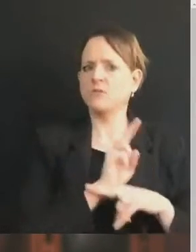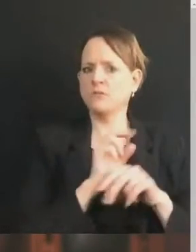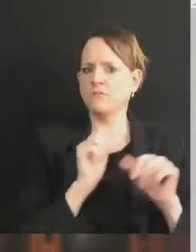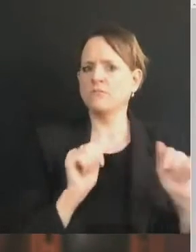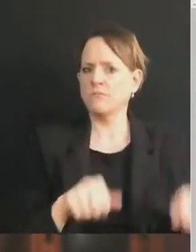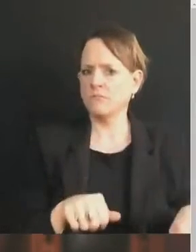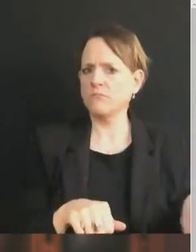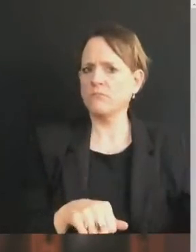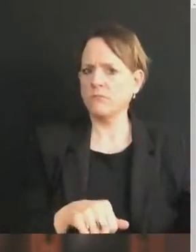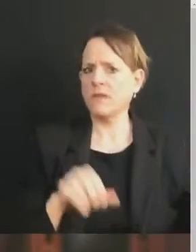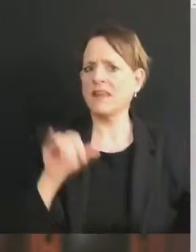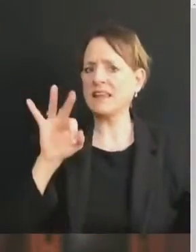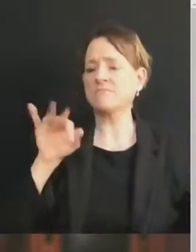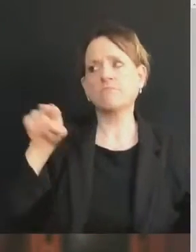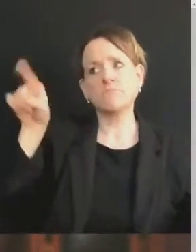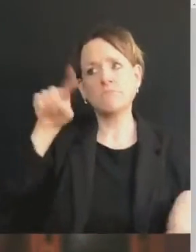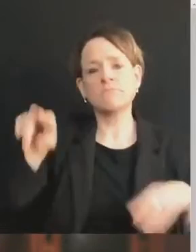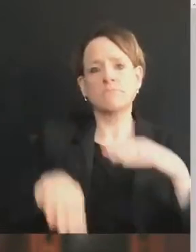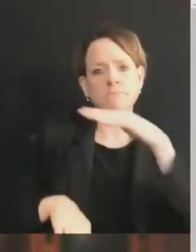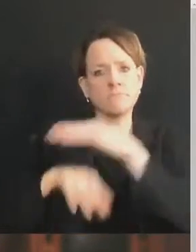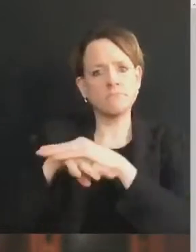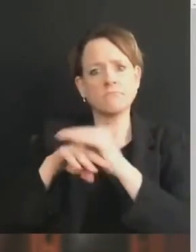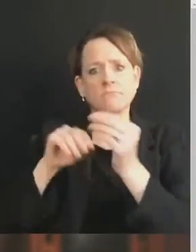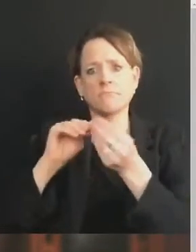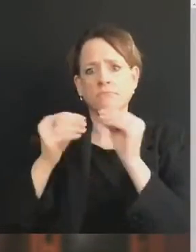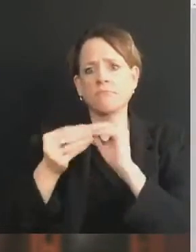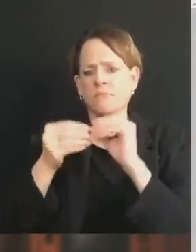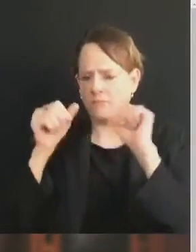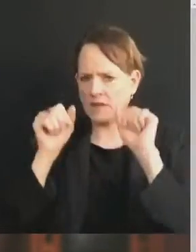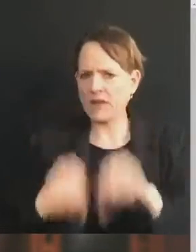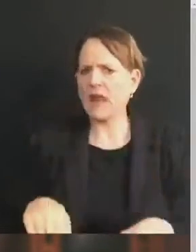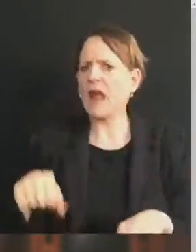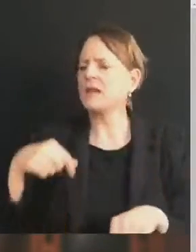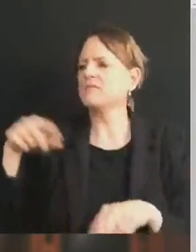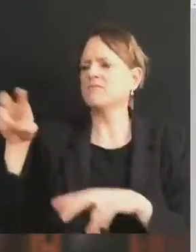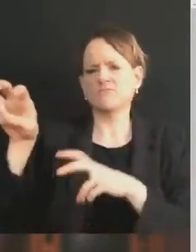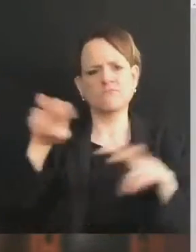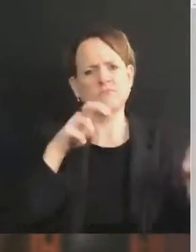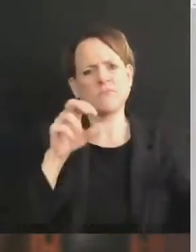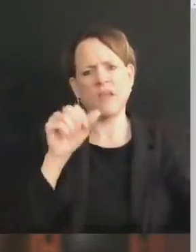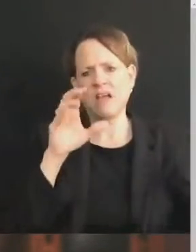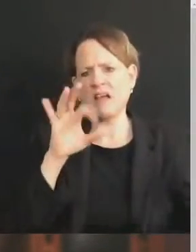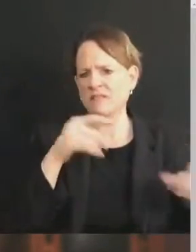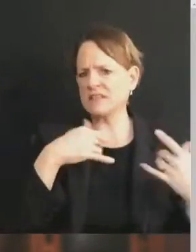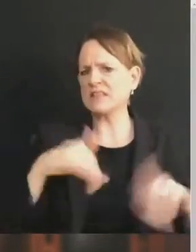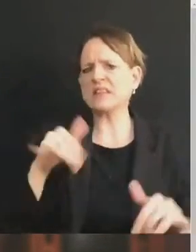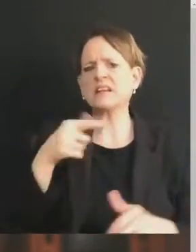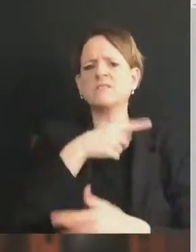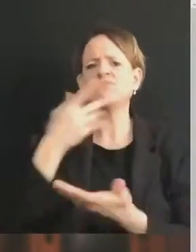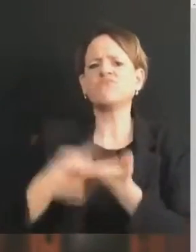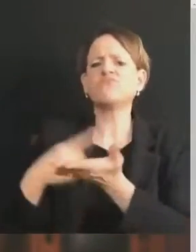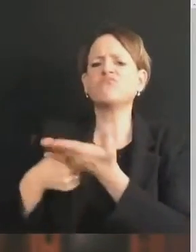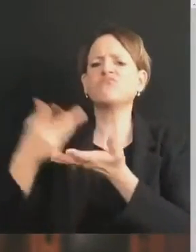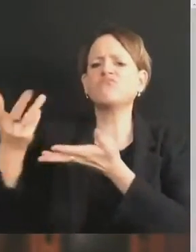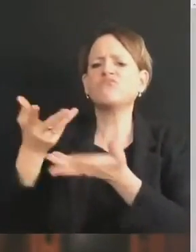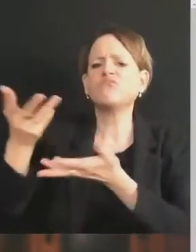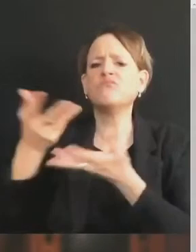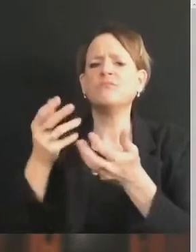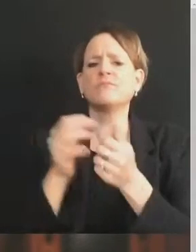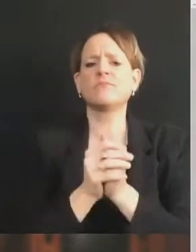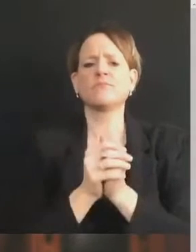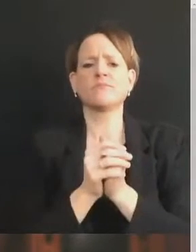active conversations between our chief medical officer at the ACF and chief medical officers and nursing officers around the state as people